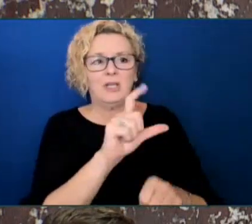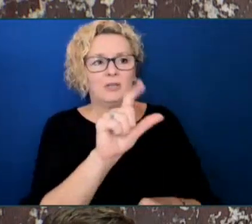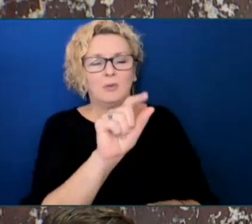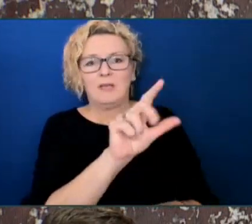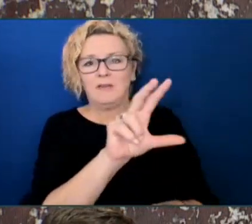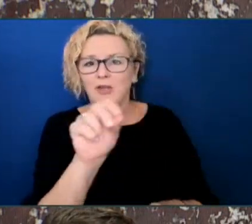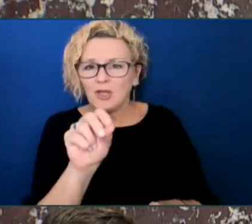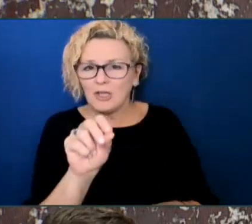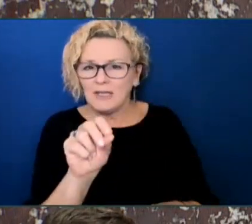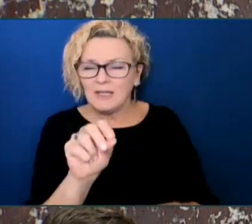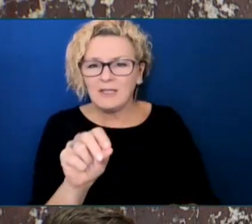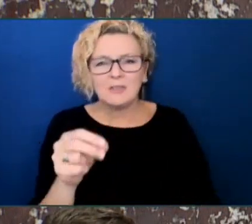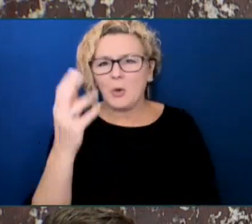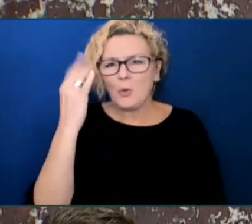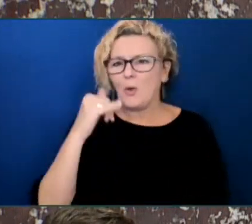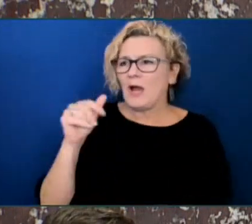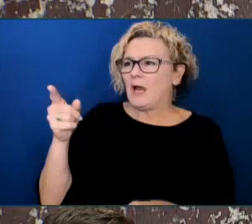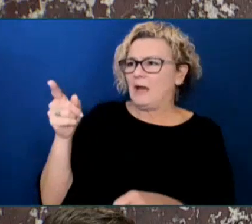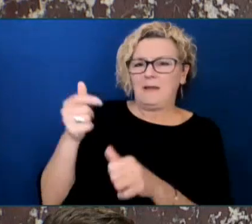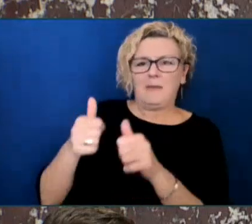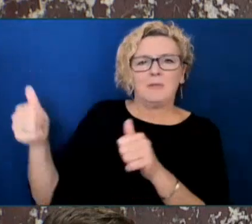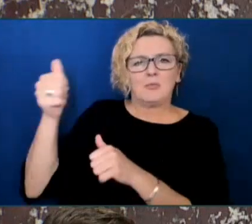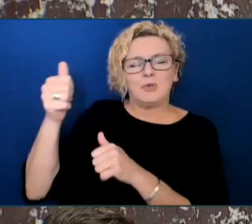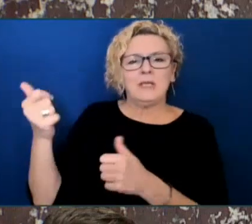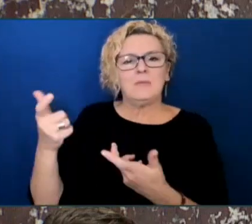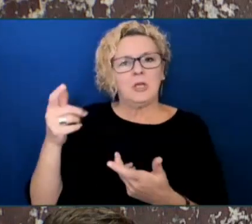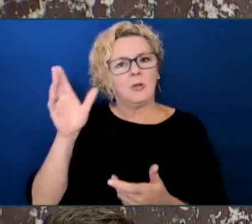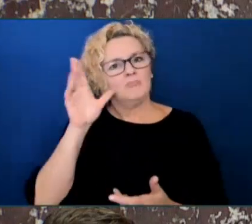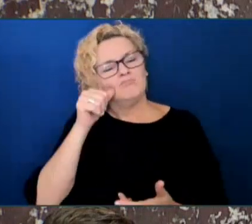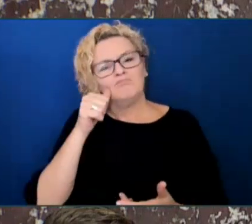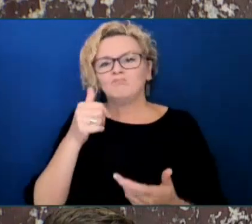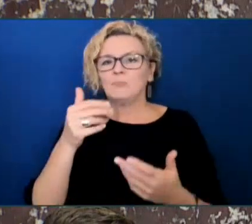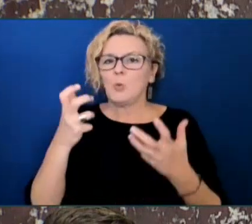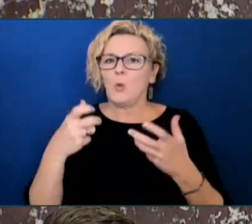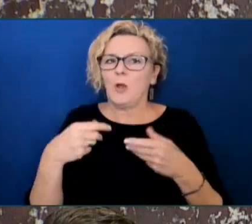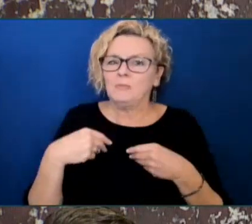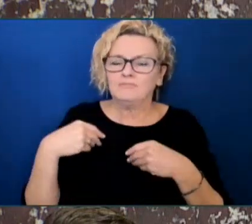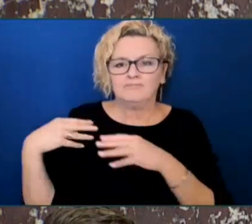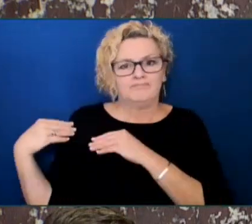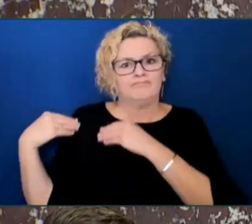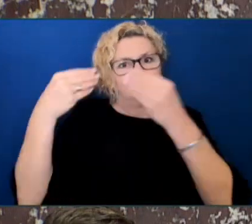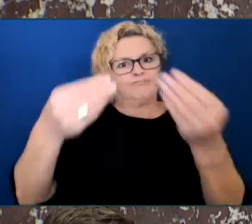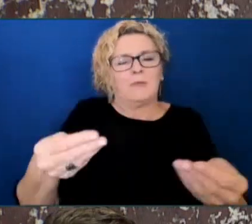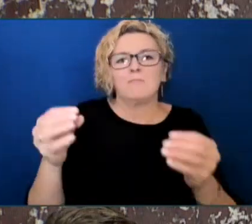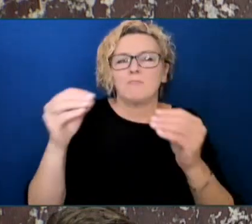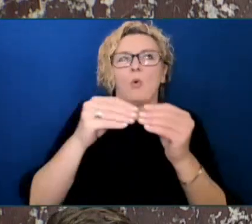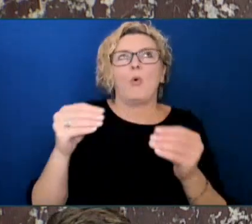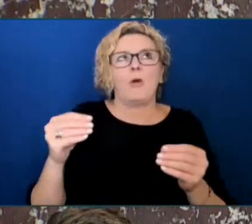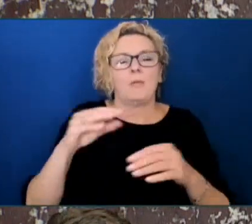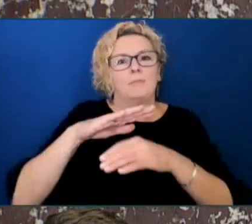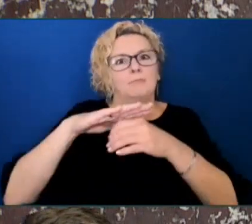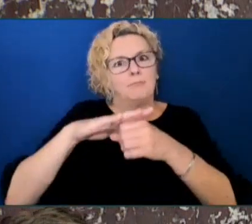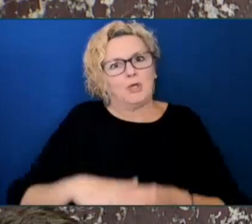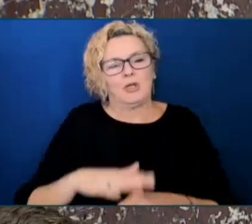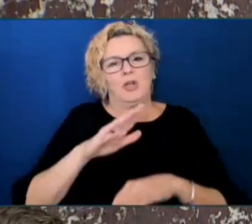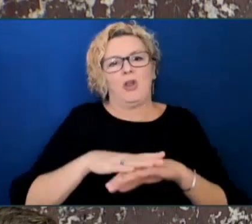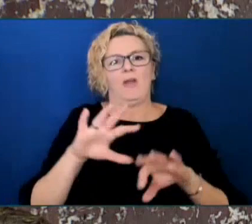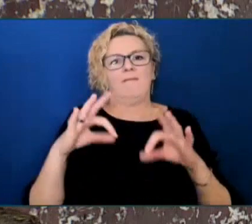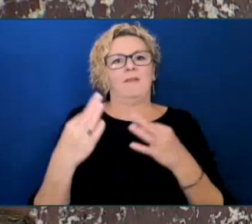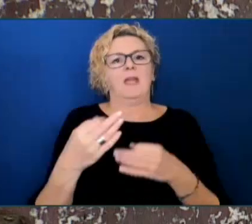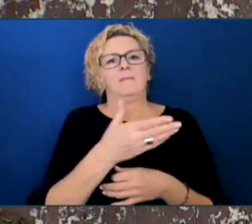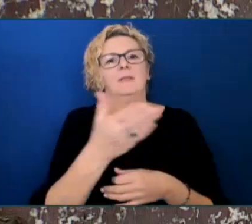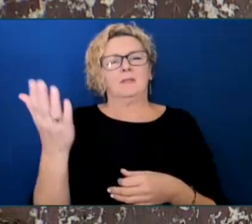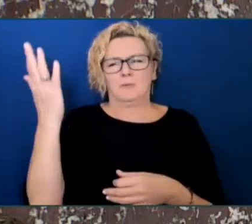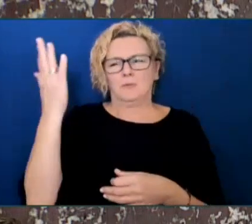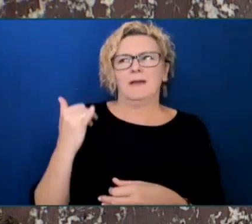set on burdening families with higher costs and less income during already severe affordability crisis?